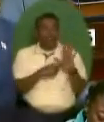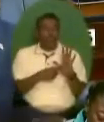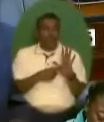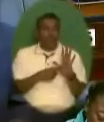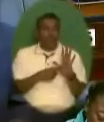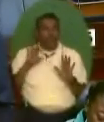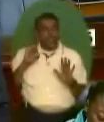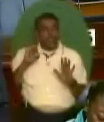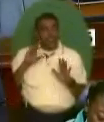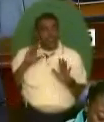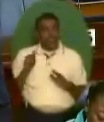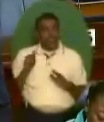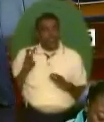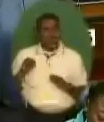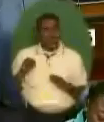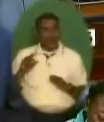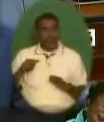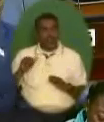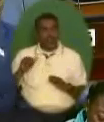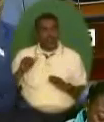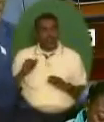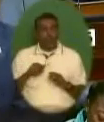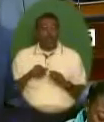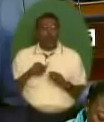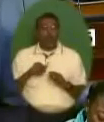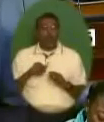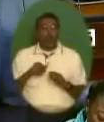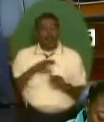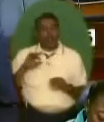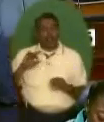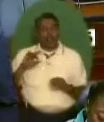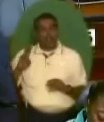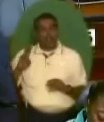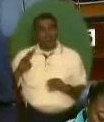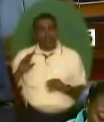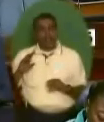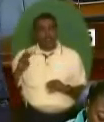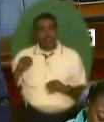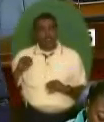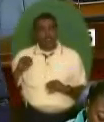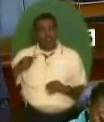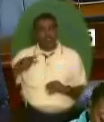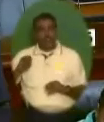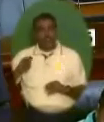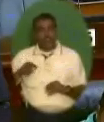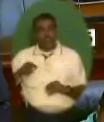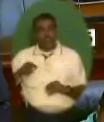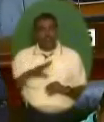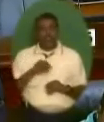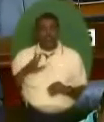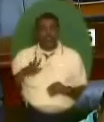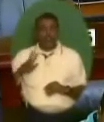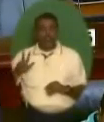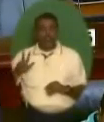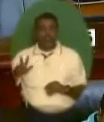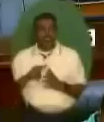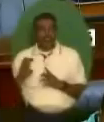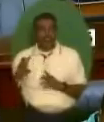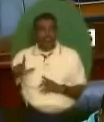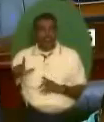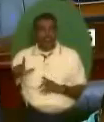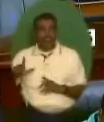8 ammonia plants, 7 methanol plants, an iron and steel complex, 4 trains of LNG,